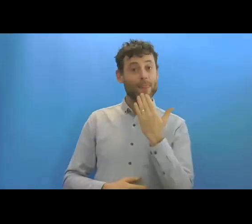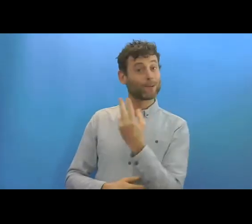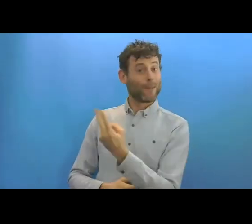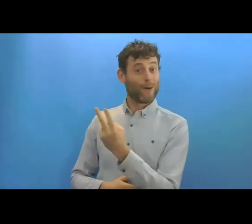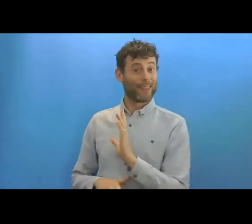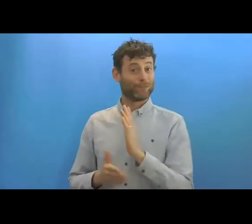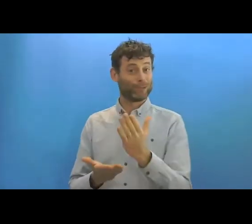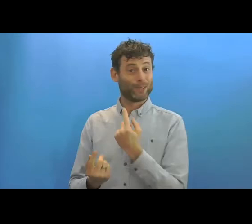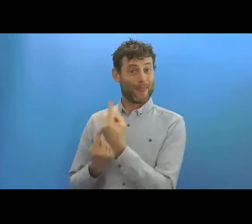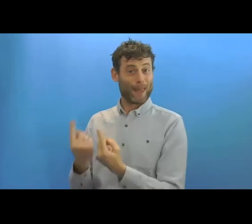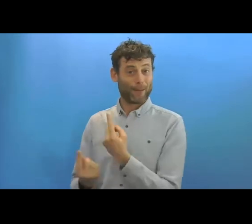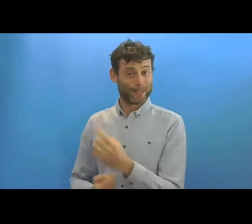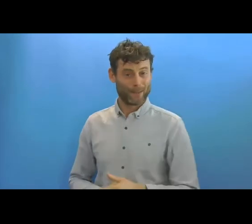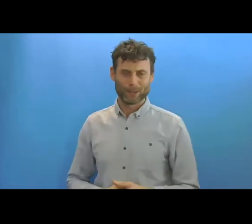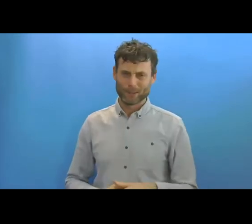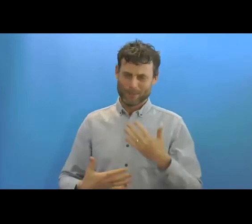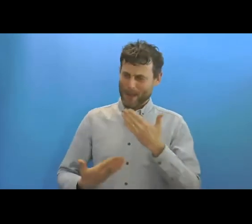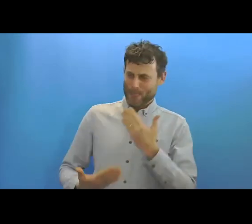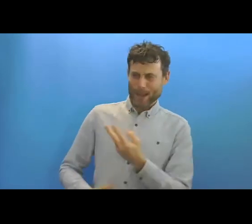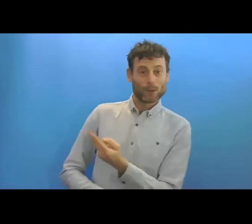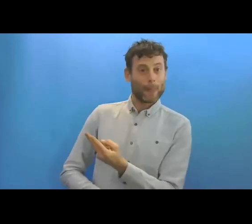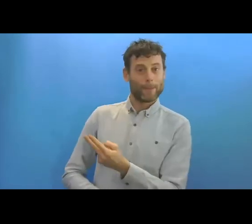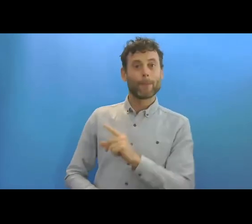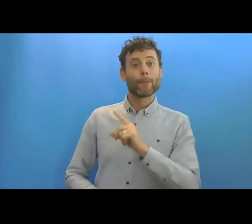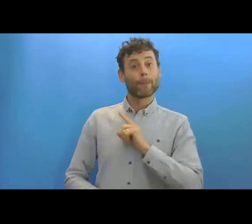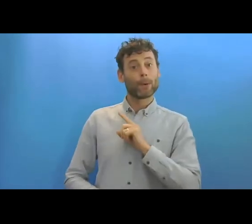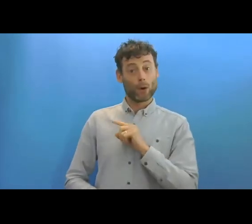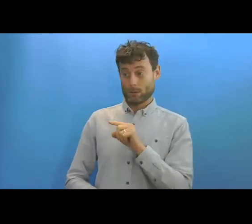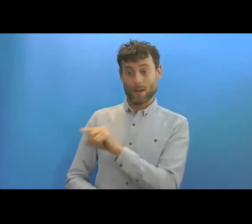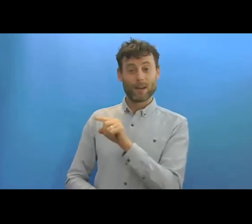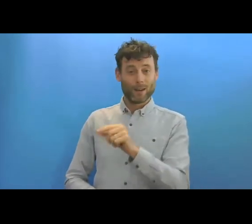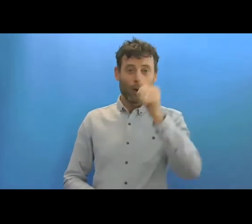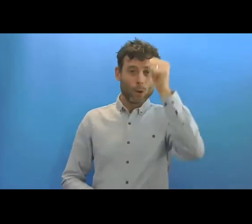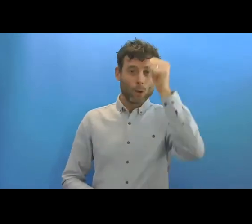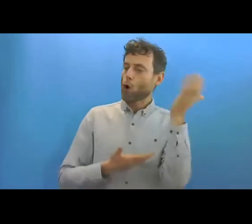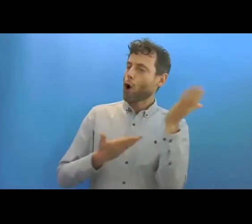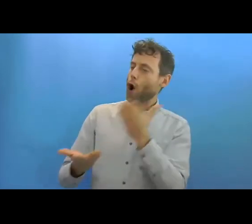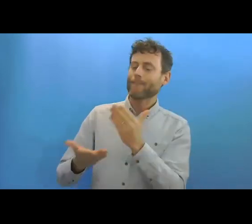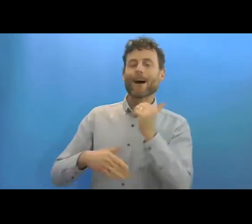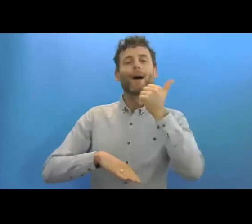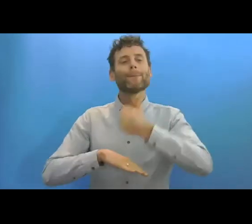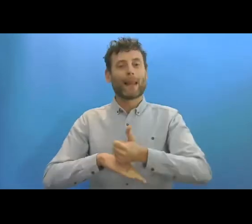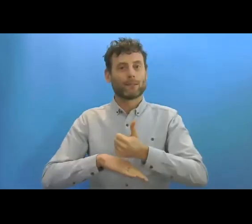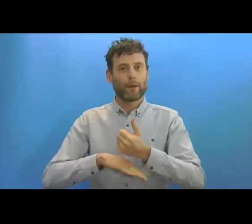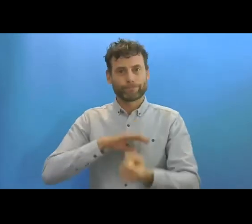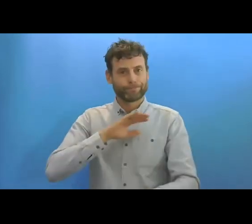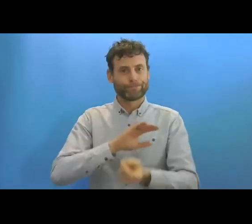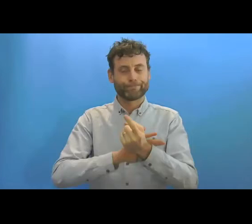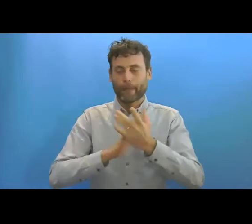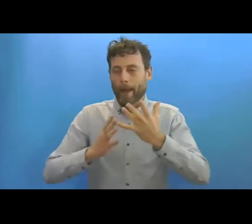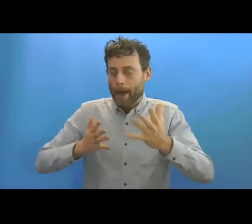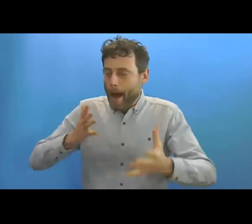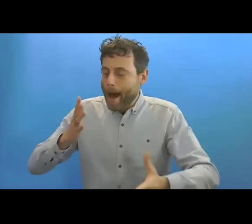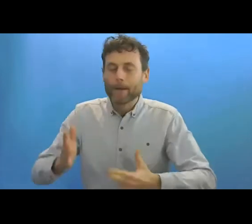a big thanks to them as well, especially as their placements have been impacted by the global pandemic. So are sort of doing